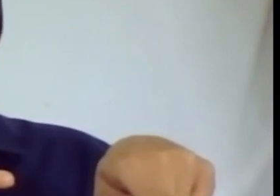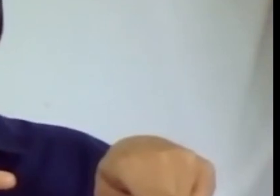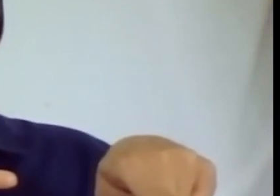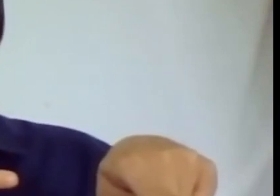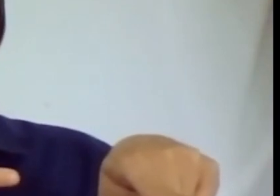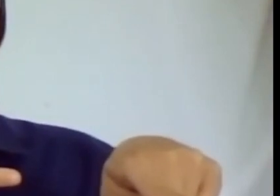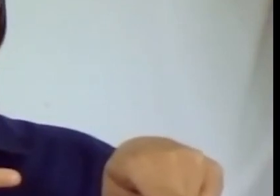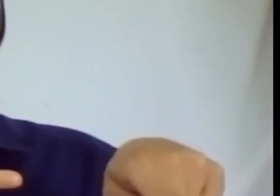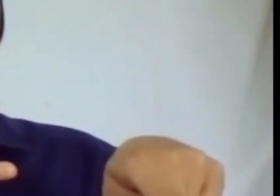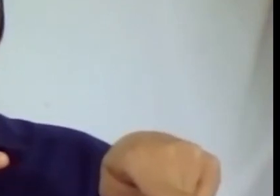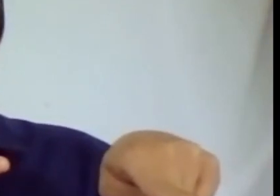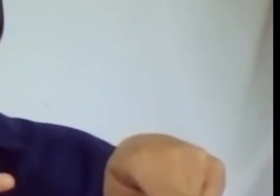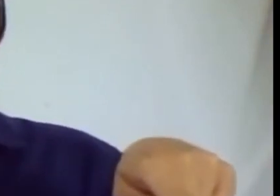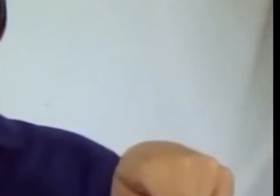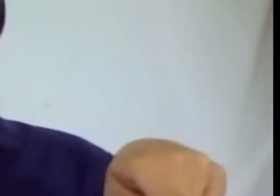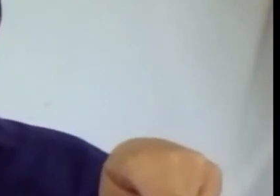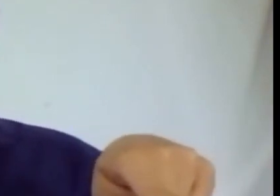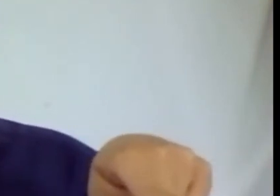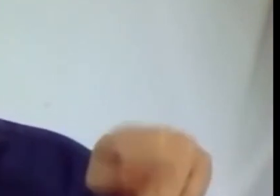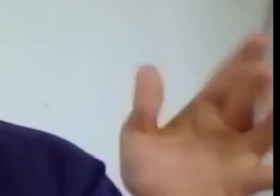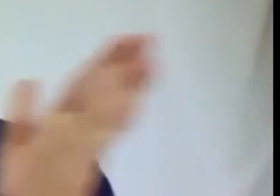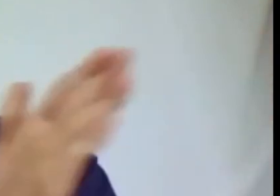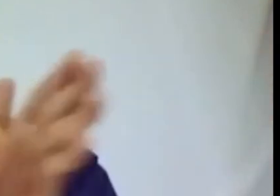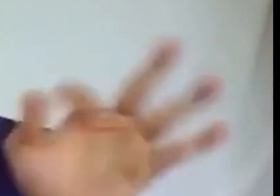So if you say, I drink water,